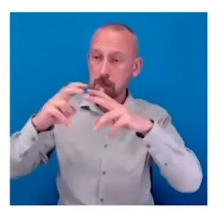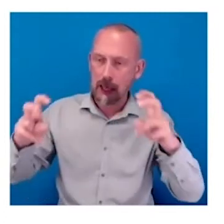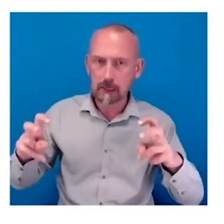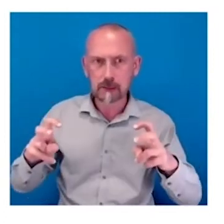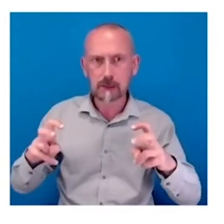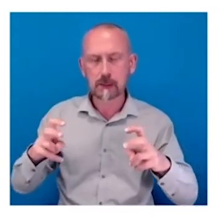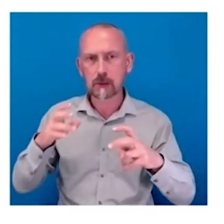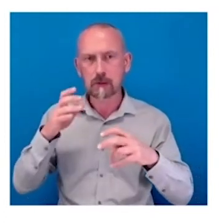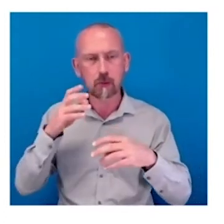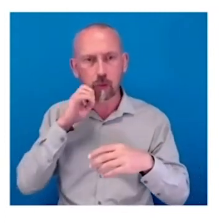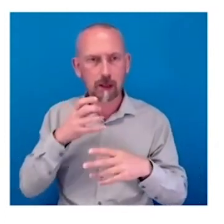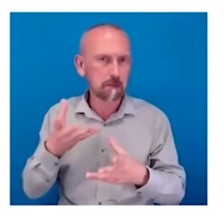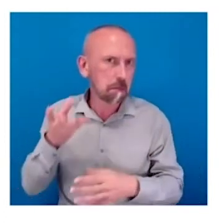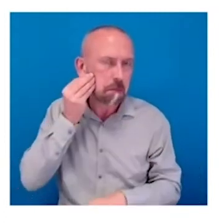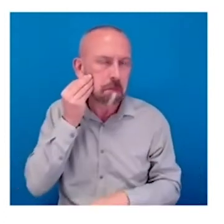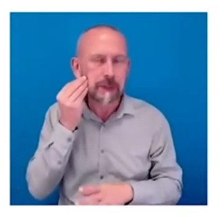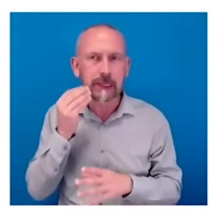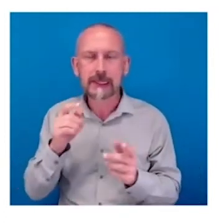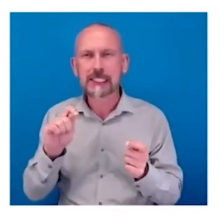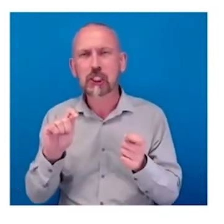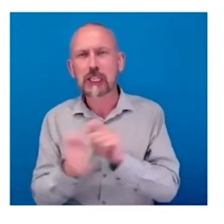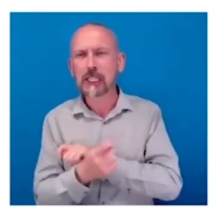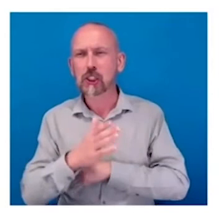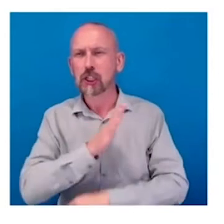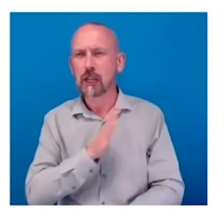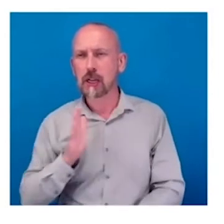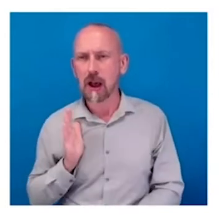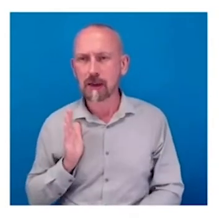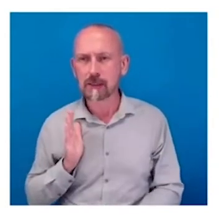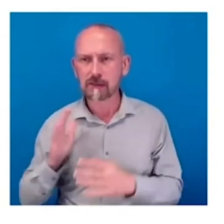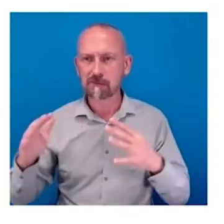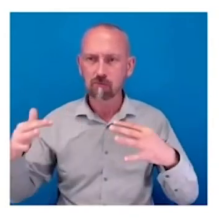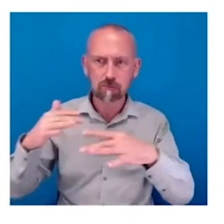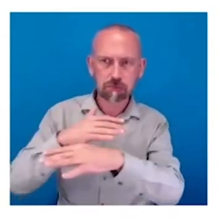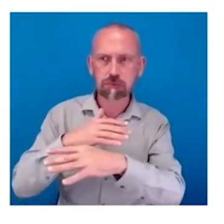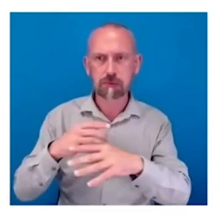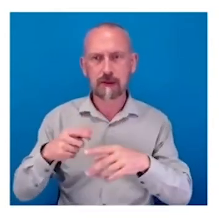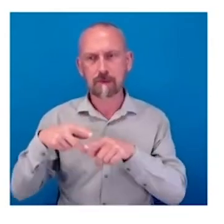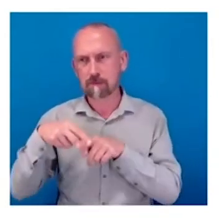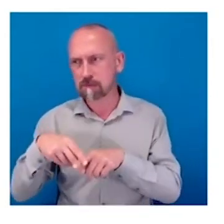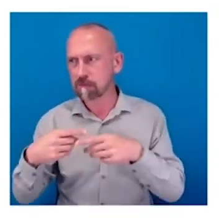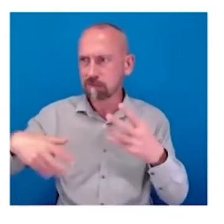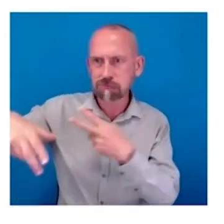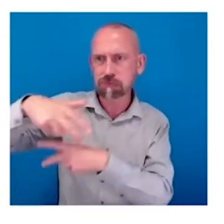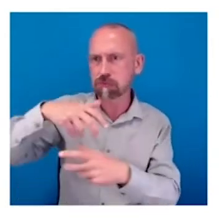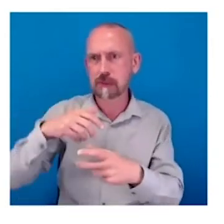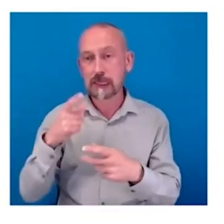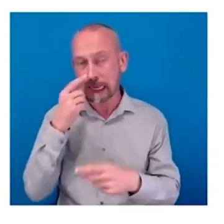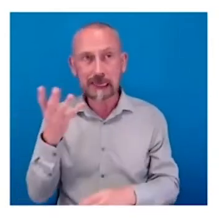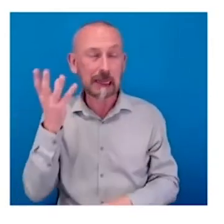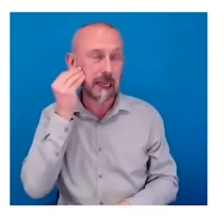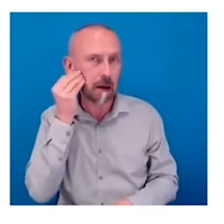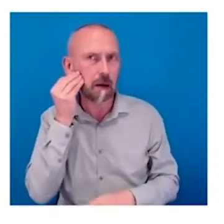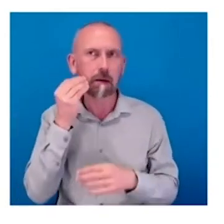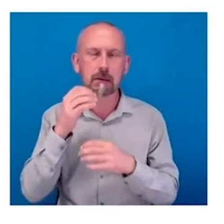ceremony is taking place, they can sort of hear the people behind them, the horses, the trumpeters, as if they were there. And it's a really interesting